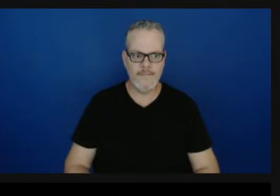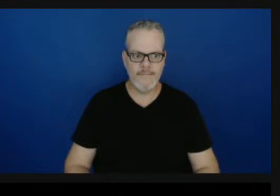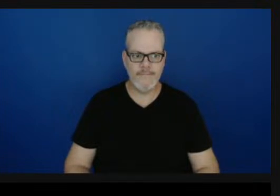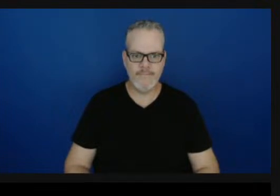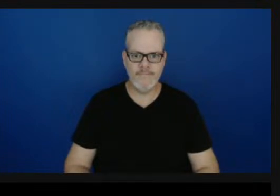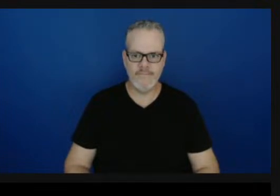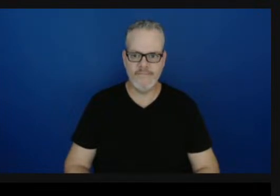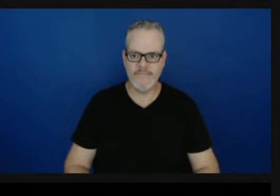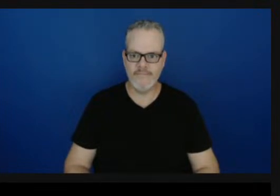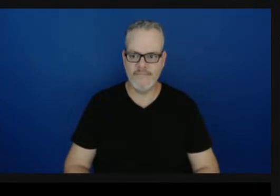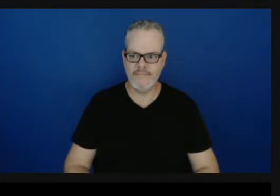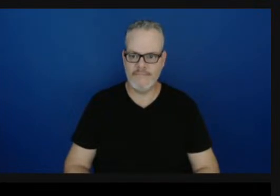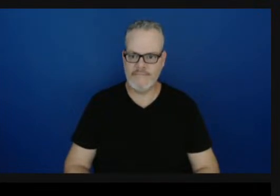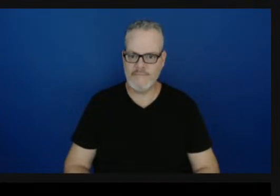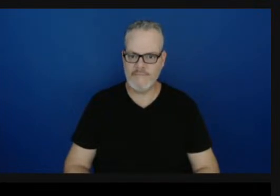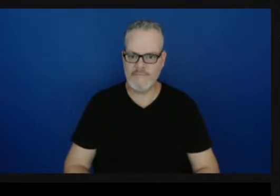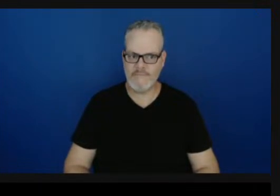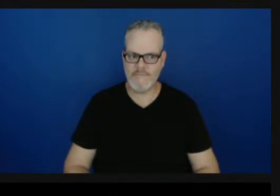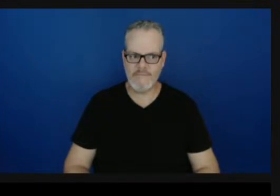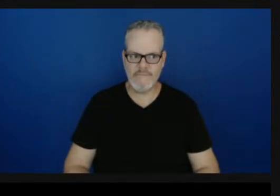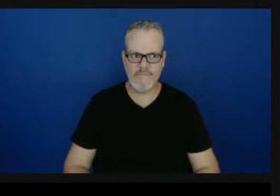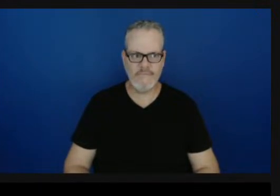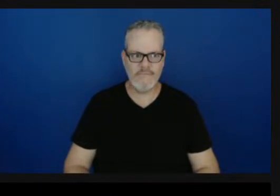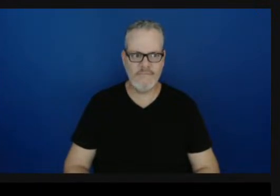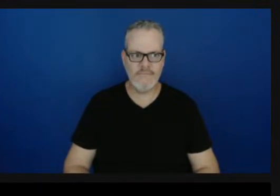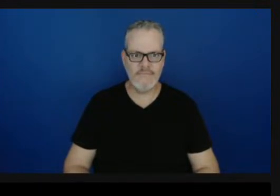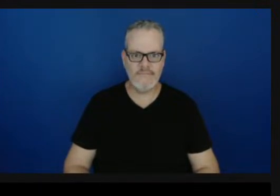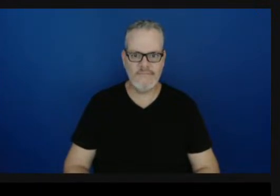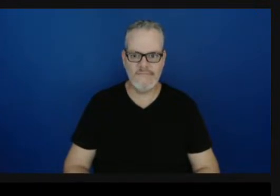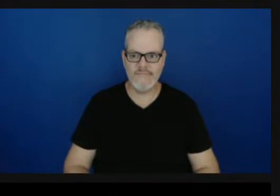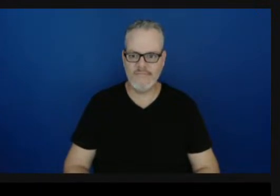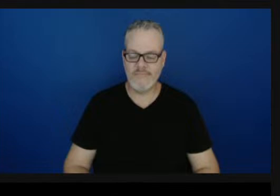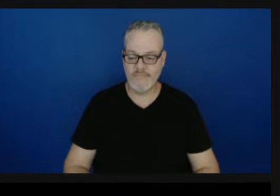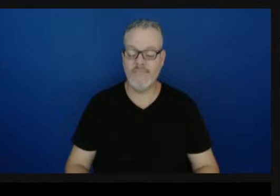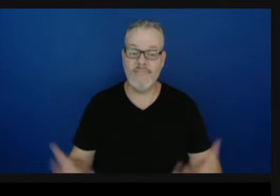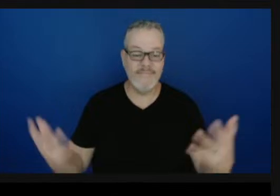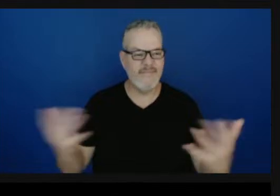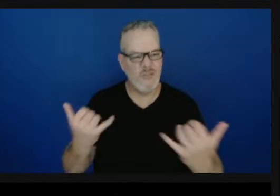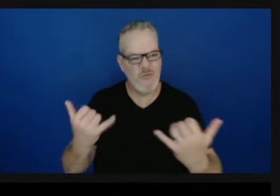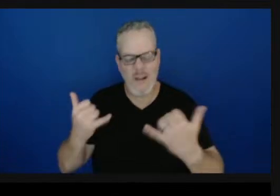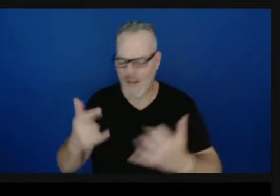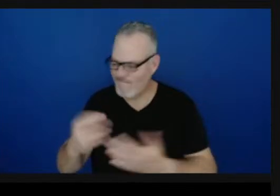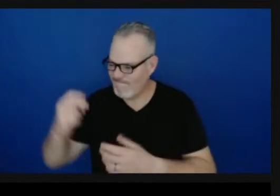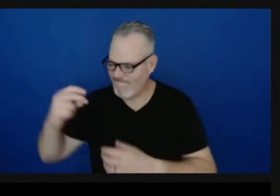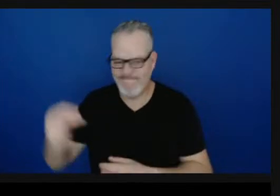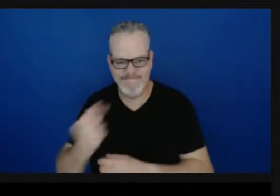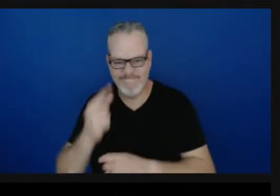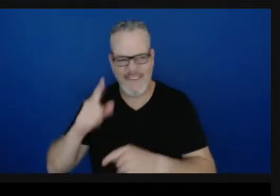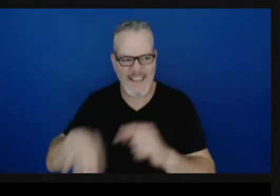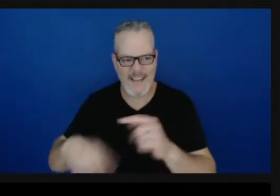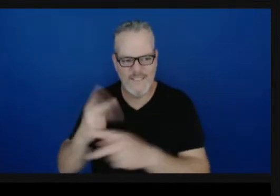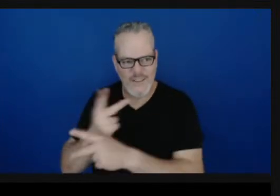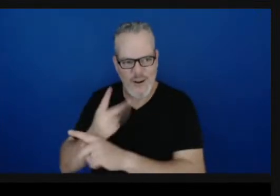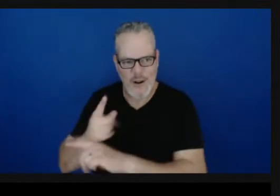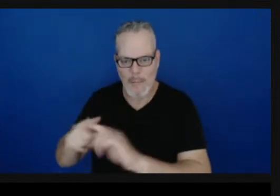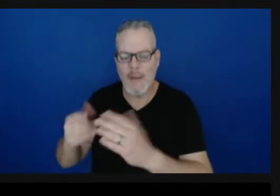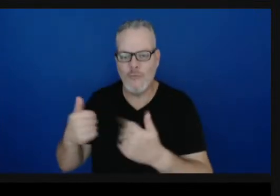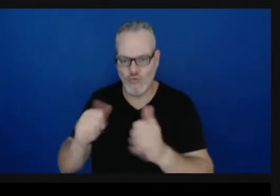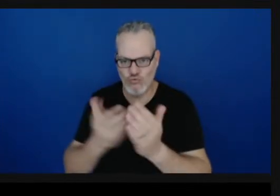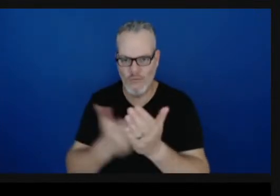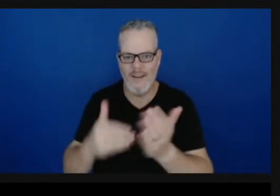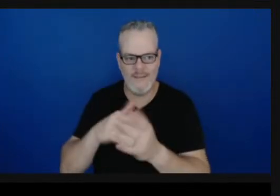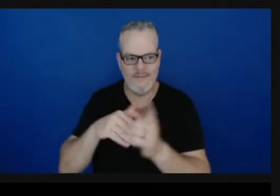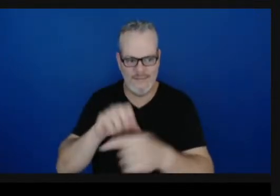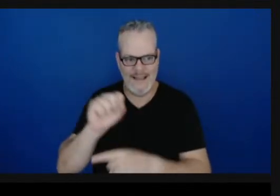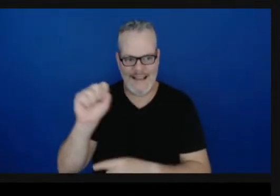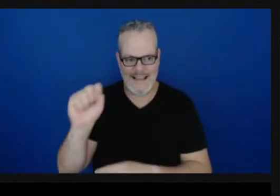Here, let's see. Well, maybe I'll come back to this. I won't do my hack live here. So I'll just come back to the S2 camera and just